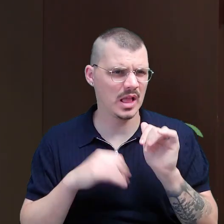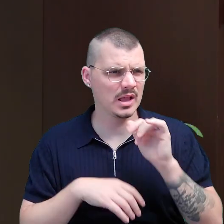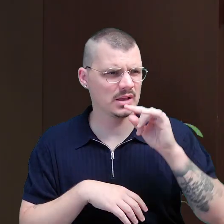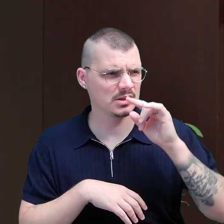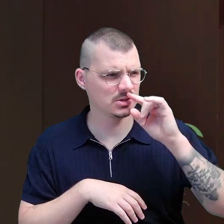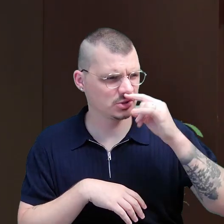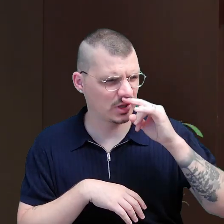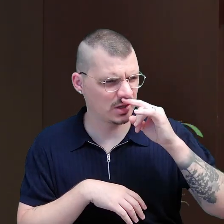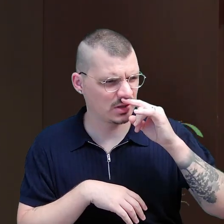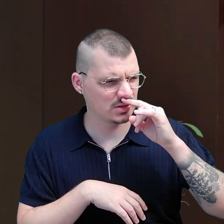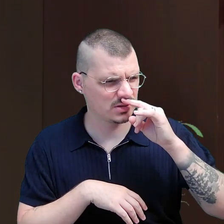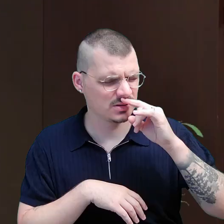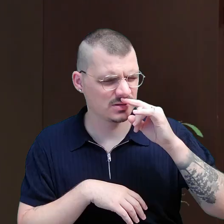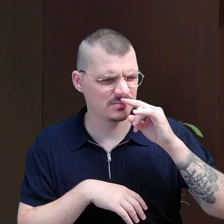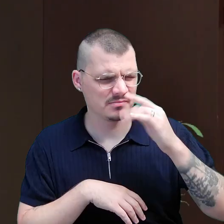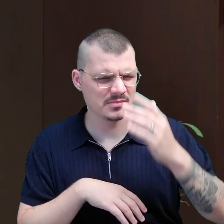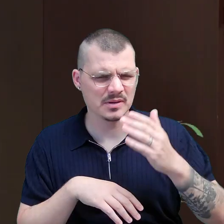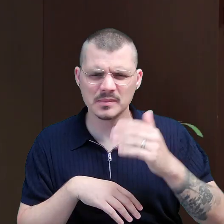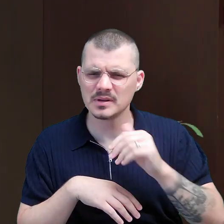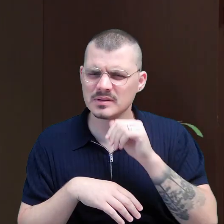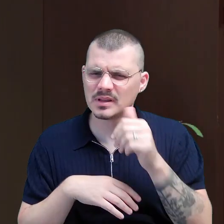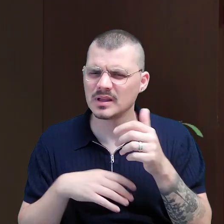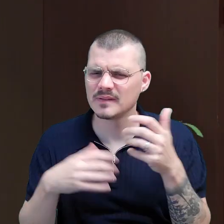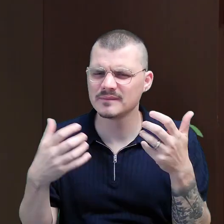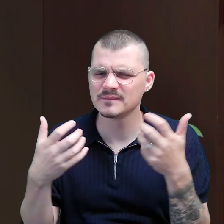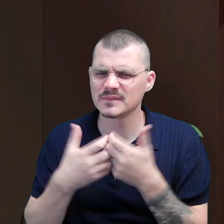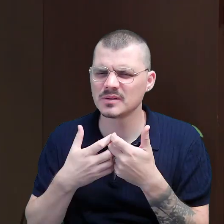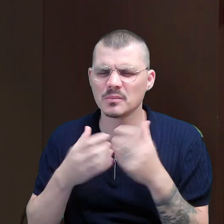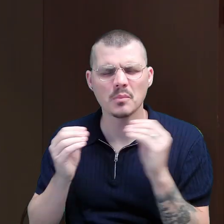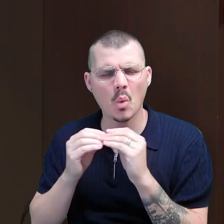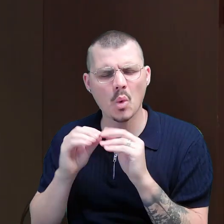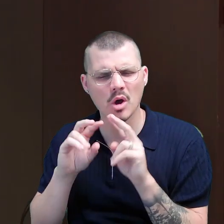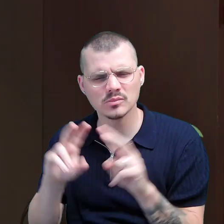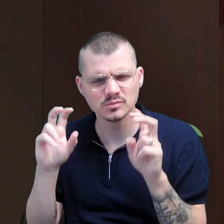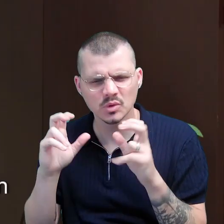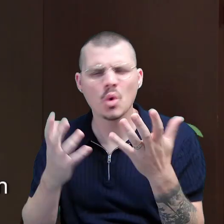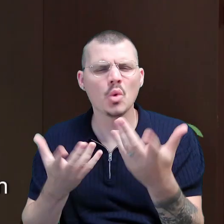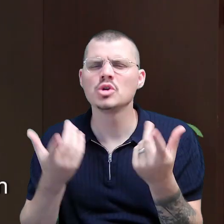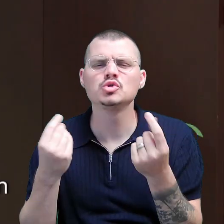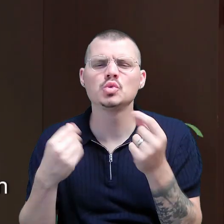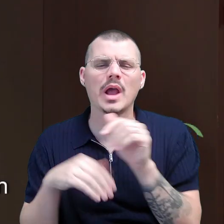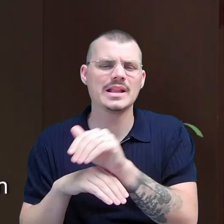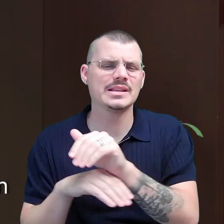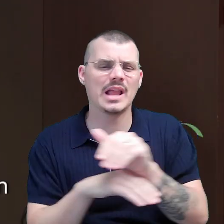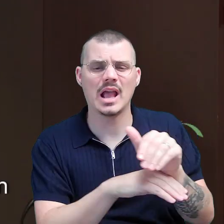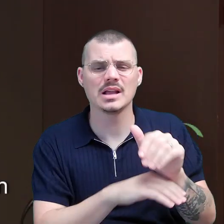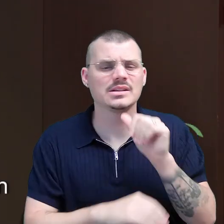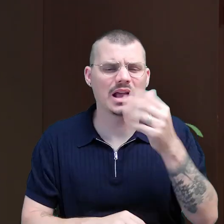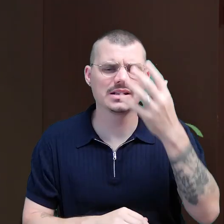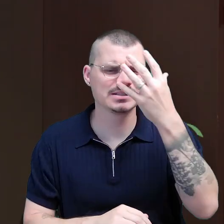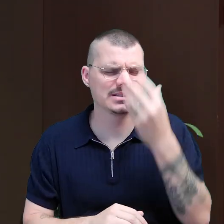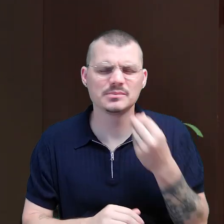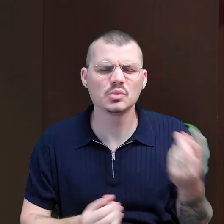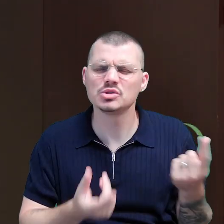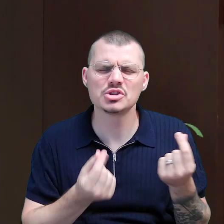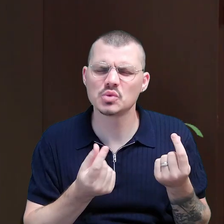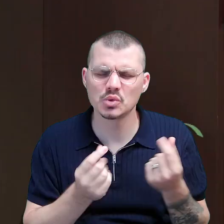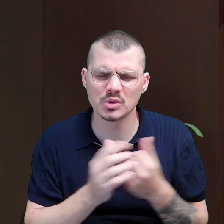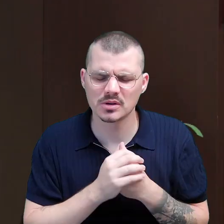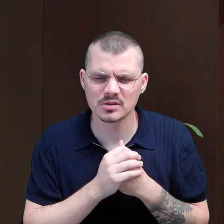child, that may not really fit. Let's look a little deeper. What is it that he's doing at night when he's not